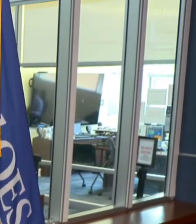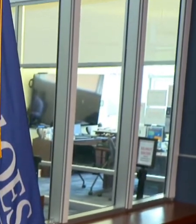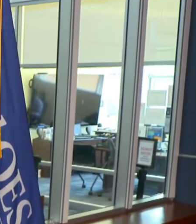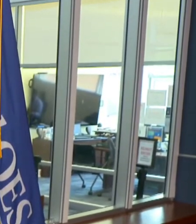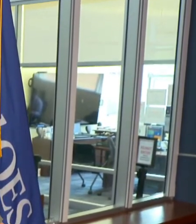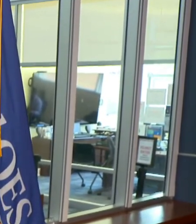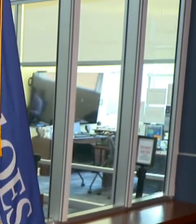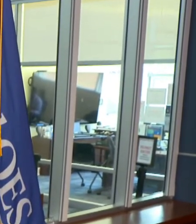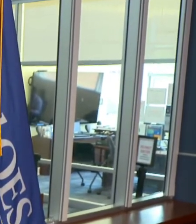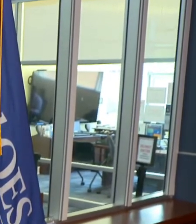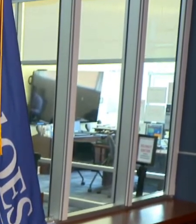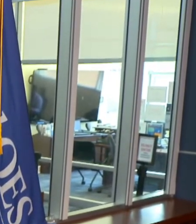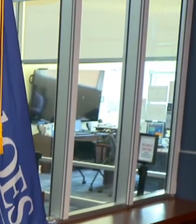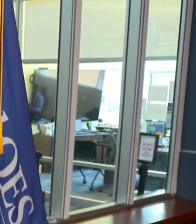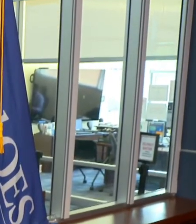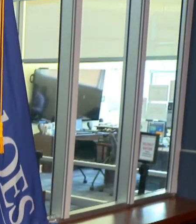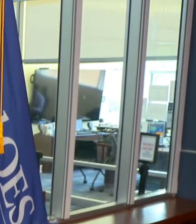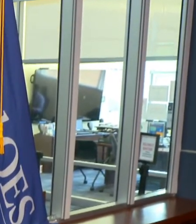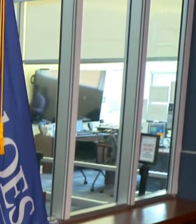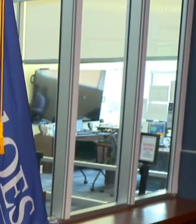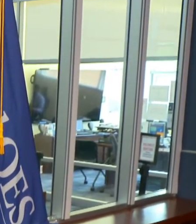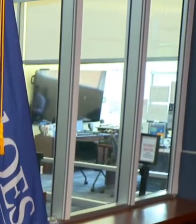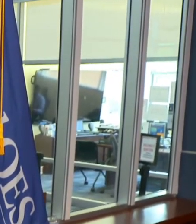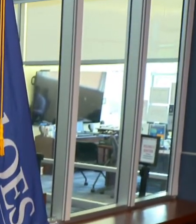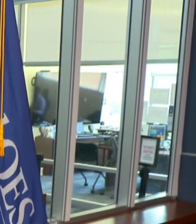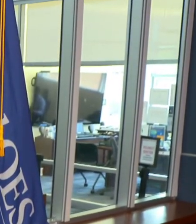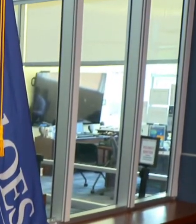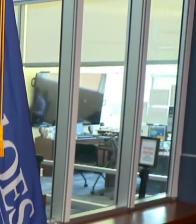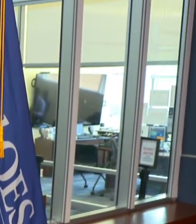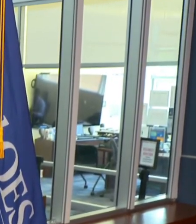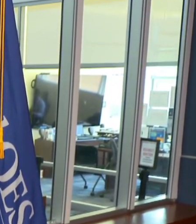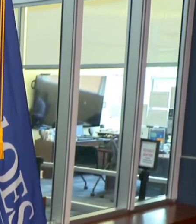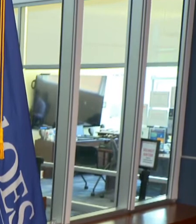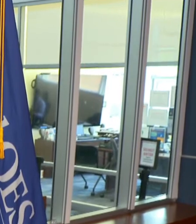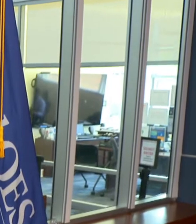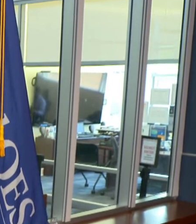my biceps, because of mine, but I can't do that.